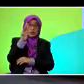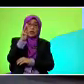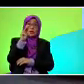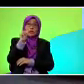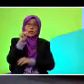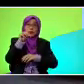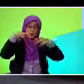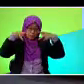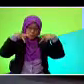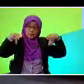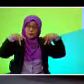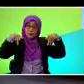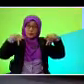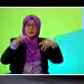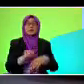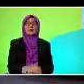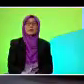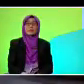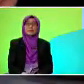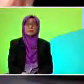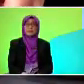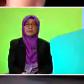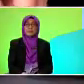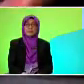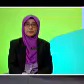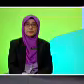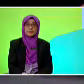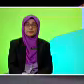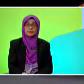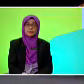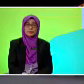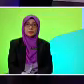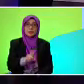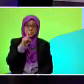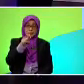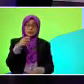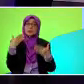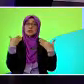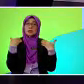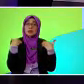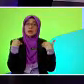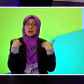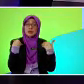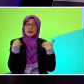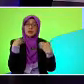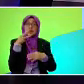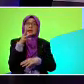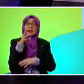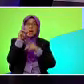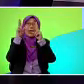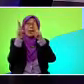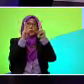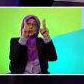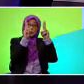investigate the presence of air, that means we need to put air as the manipulated variable. That means we